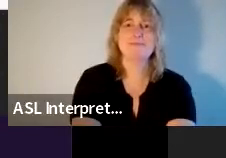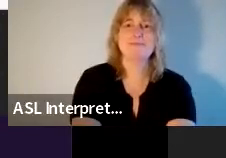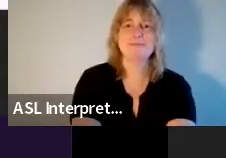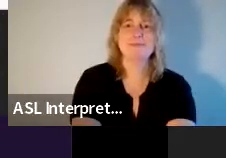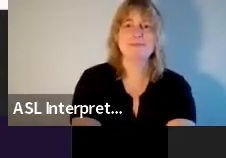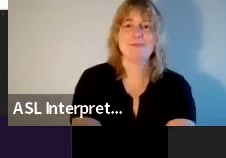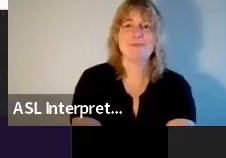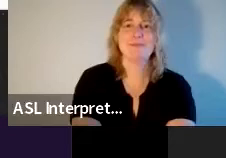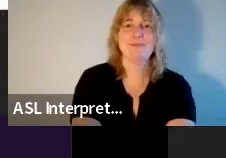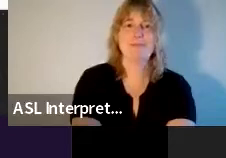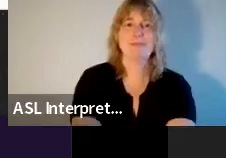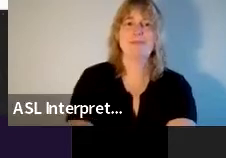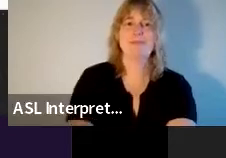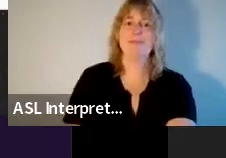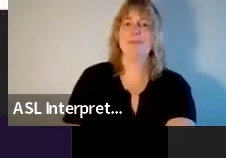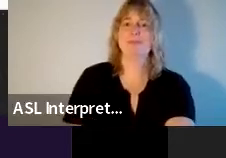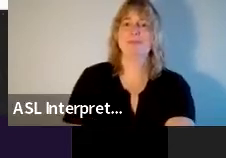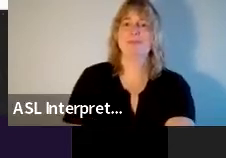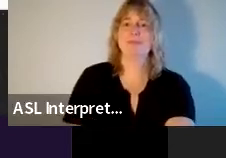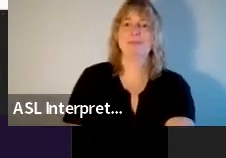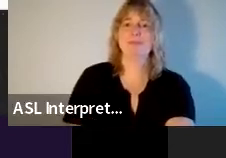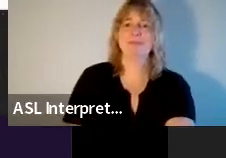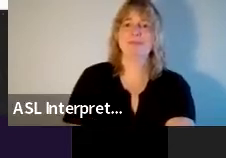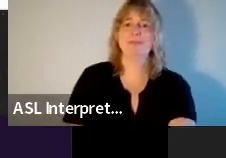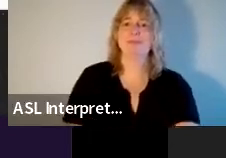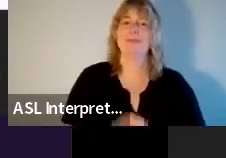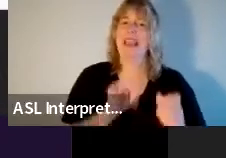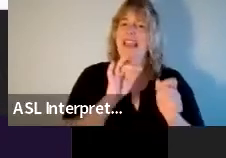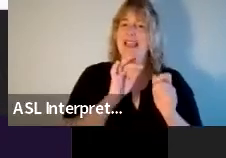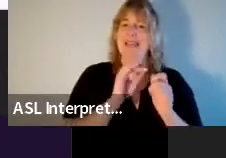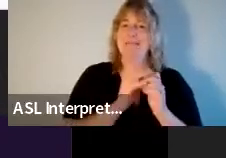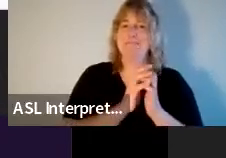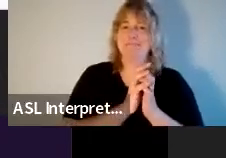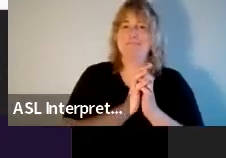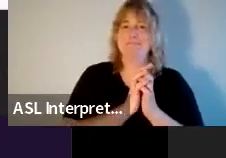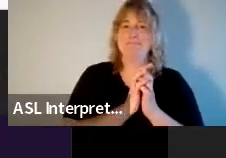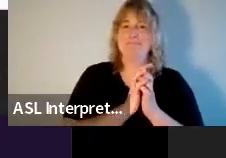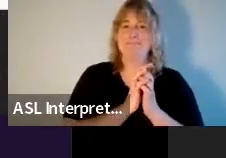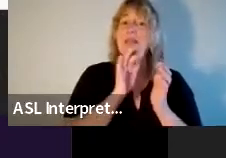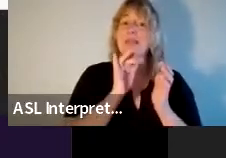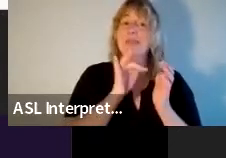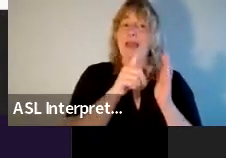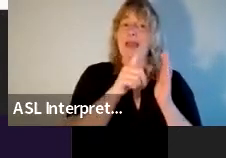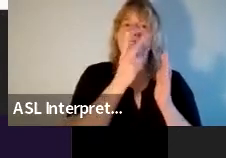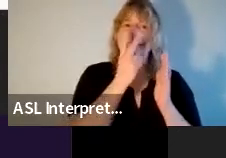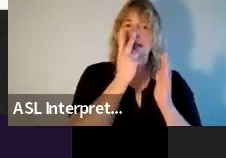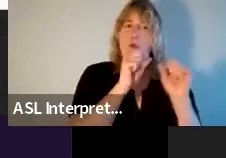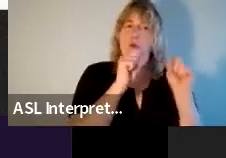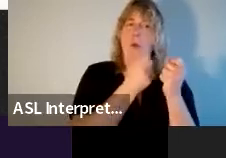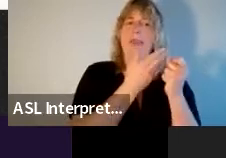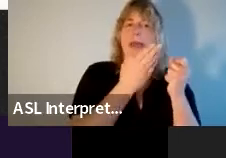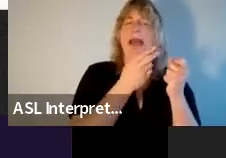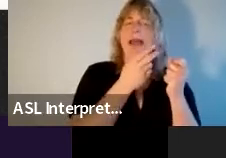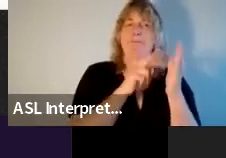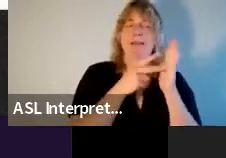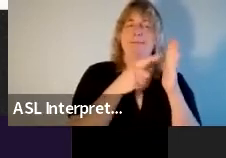microns, far redder than what your eye can see. So seeing cold things requires that you look into the